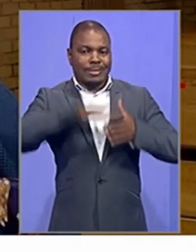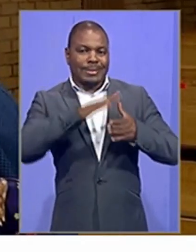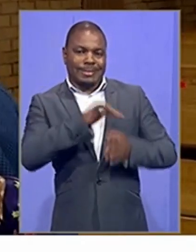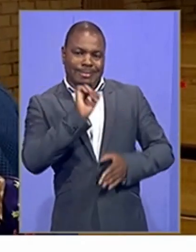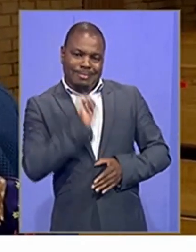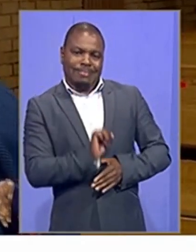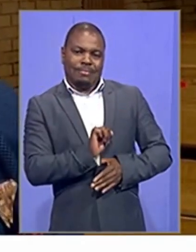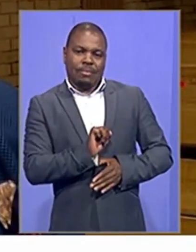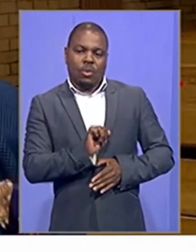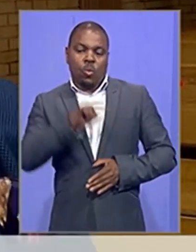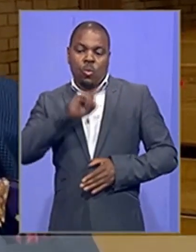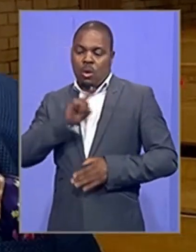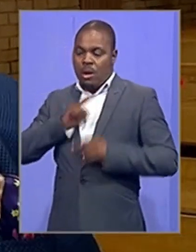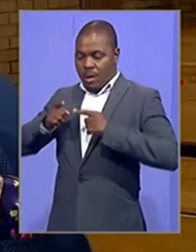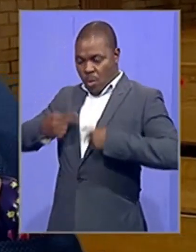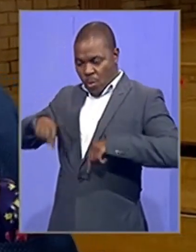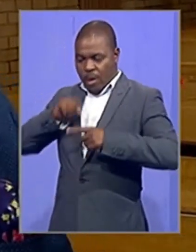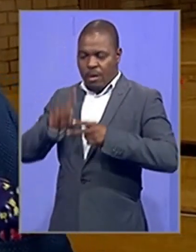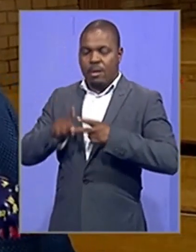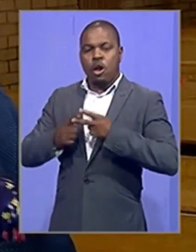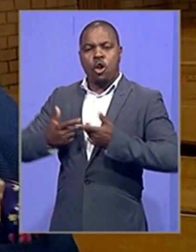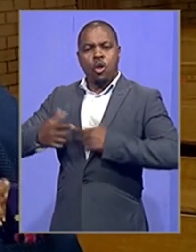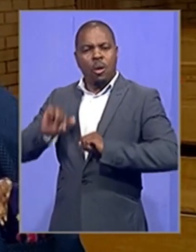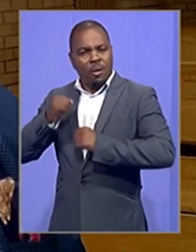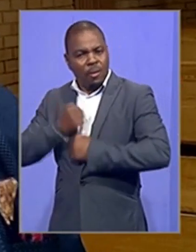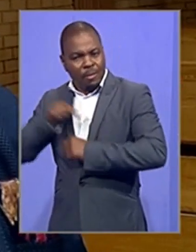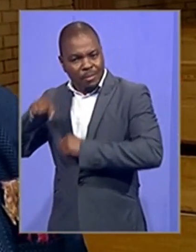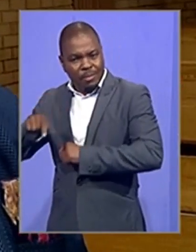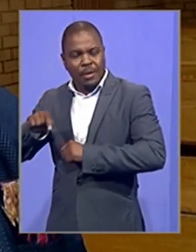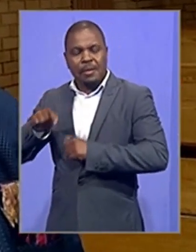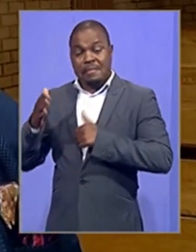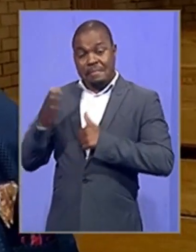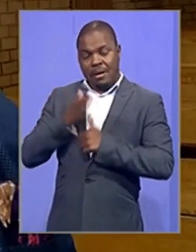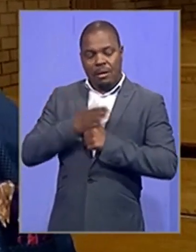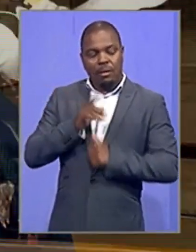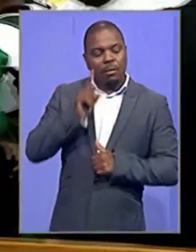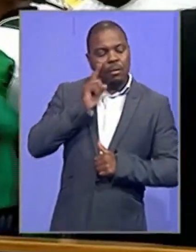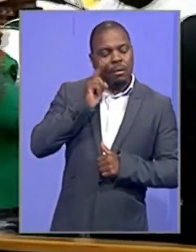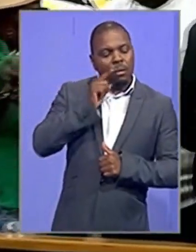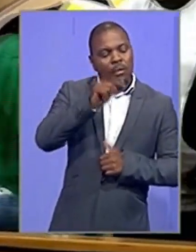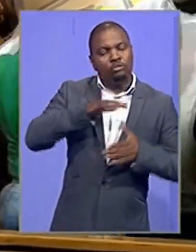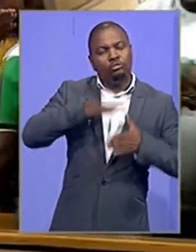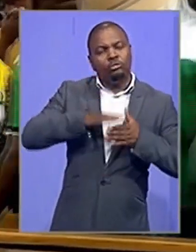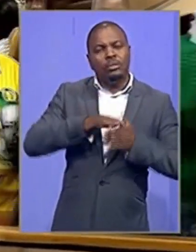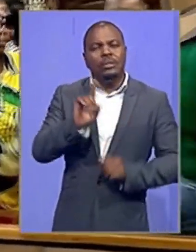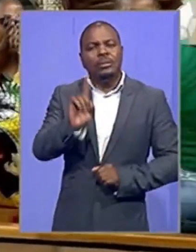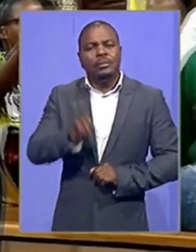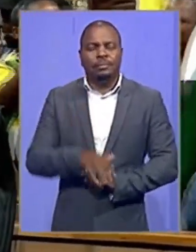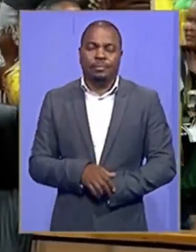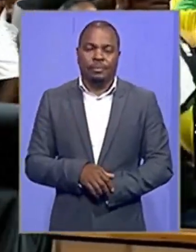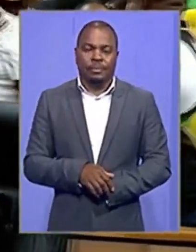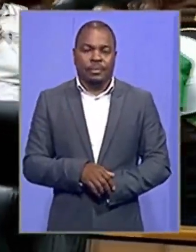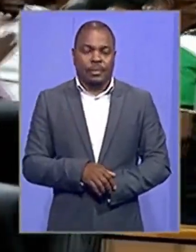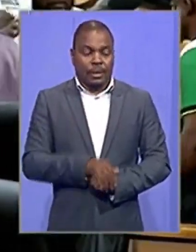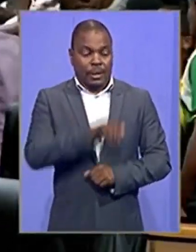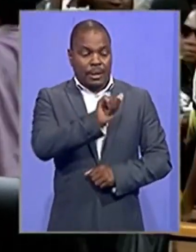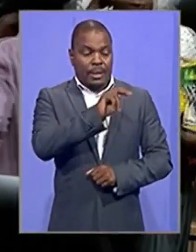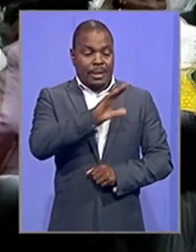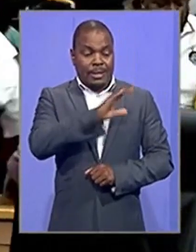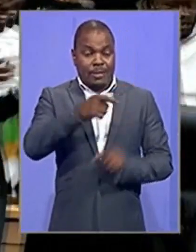tseya tshwetso rona le babueledi ba rona e be le gore lebeletse mabaka. Khabagare ANC